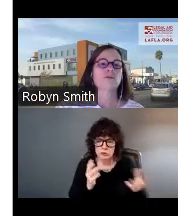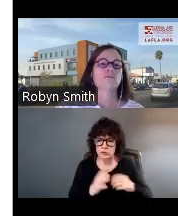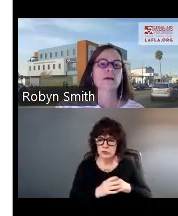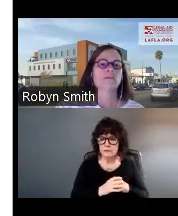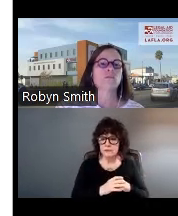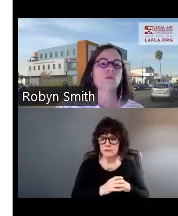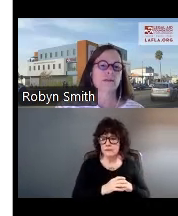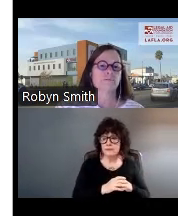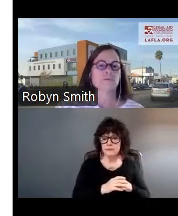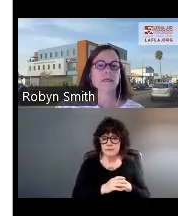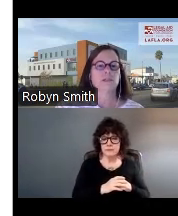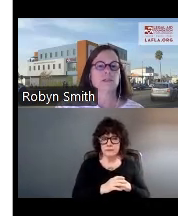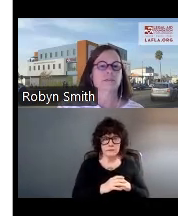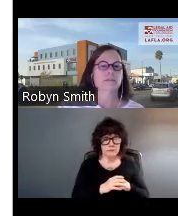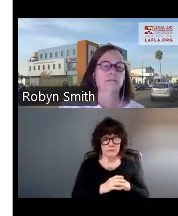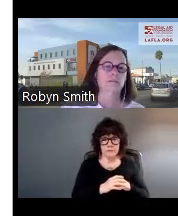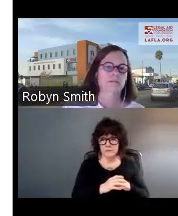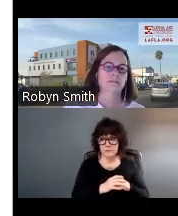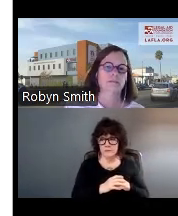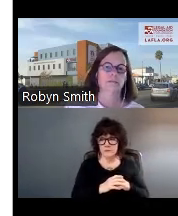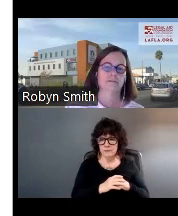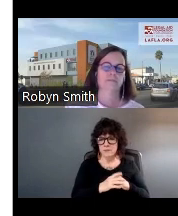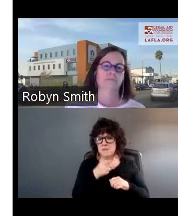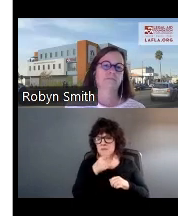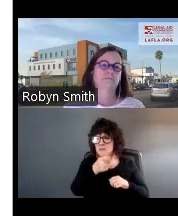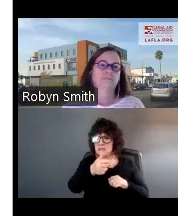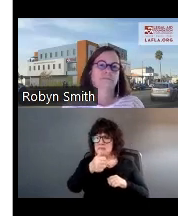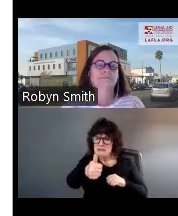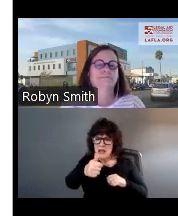where you can find more information.